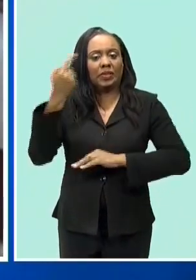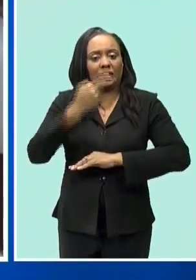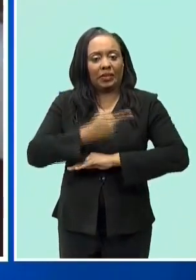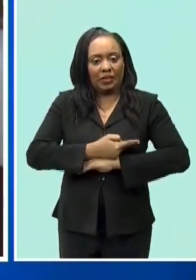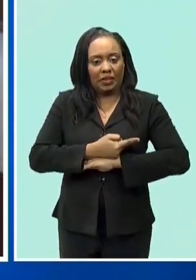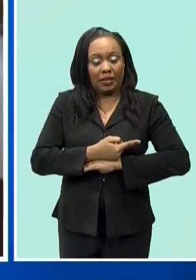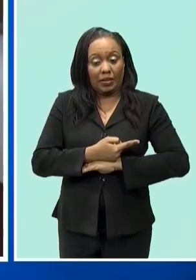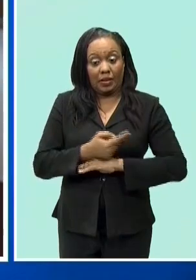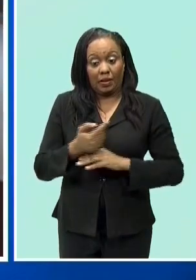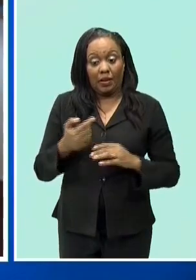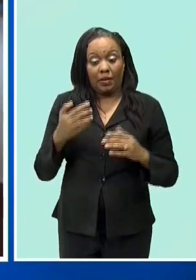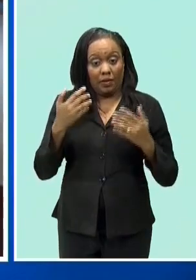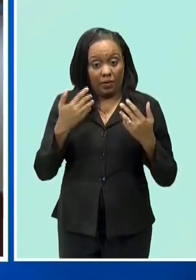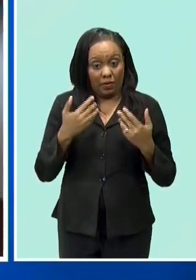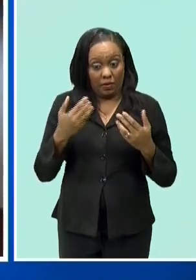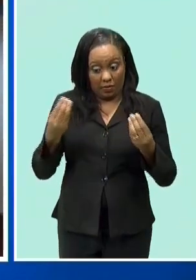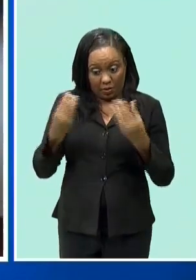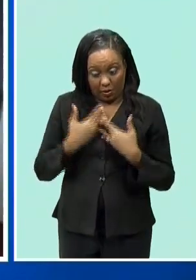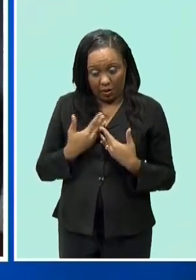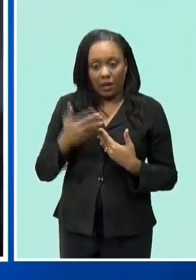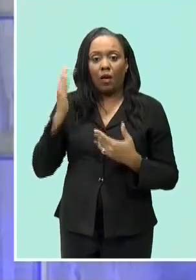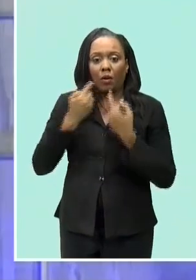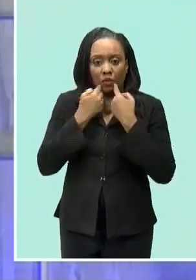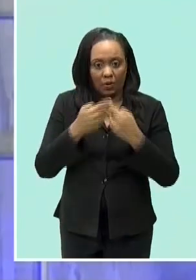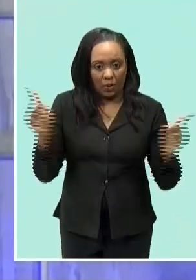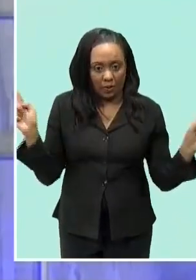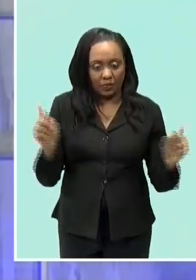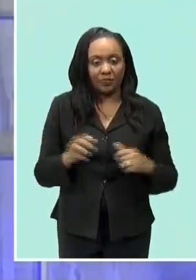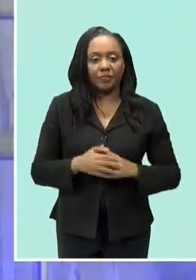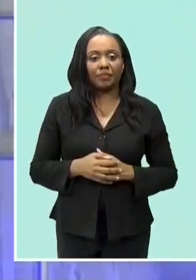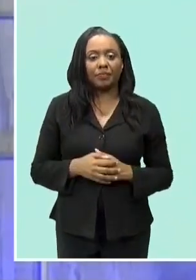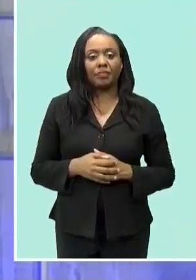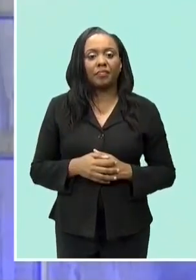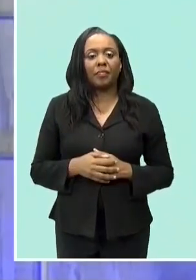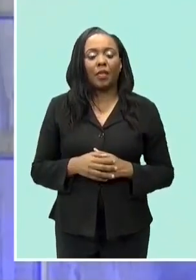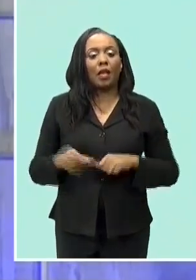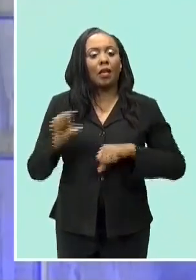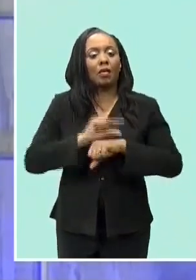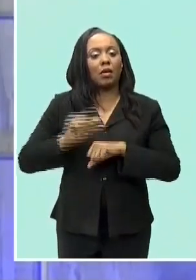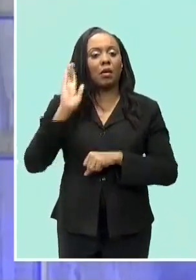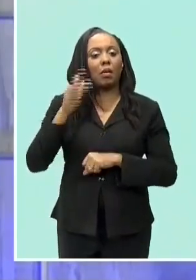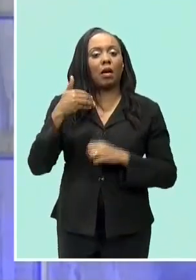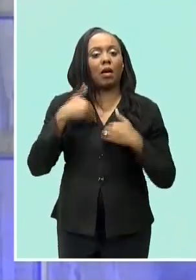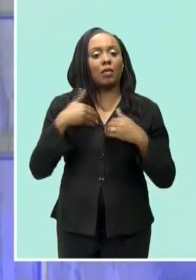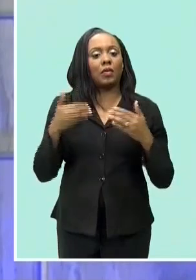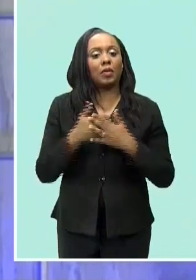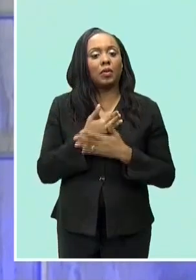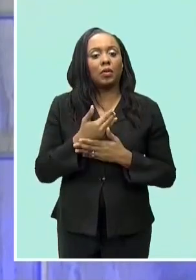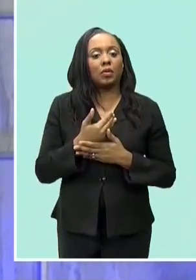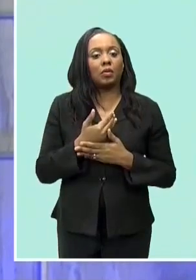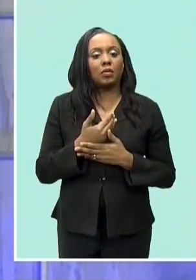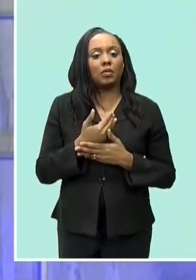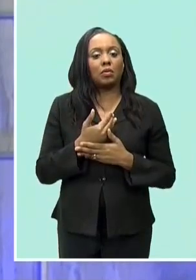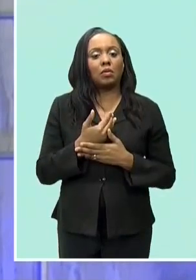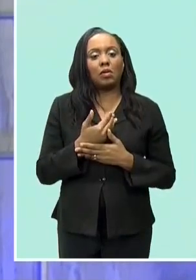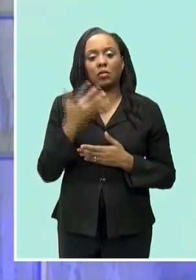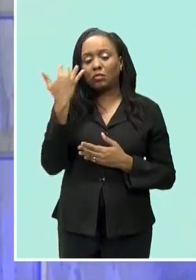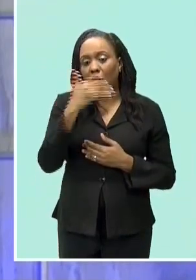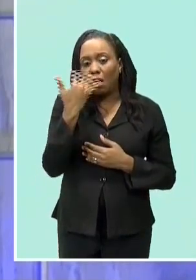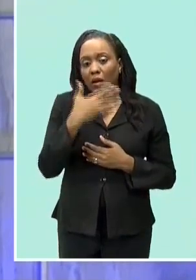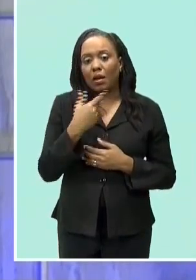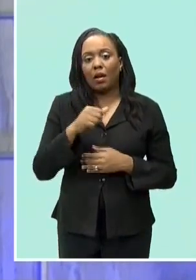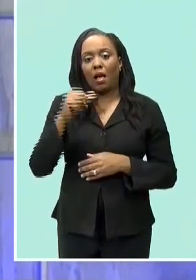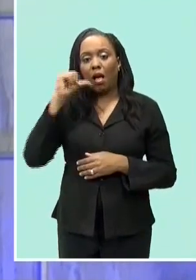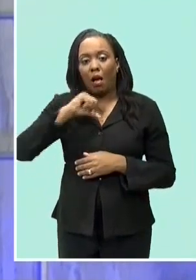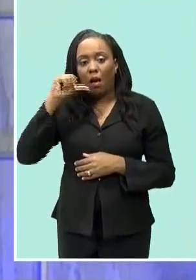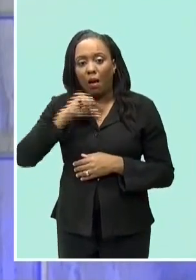after which he will issue a proclamation. Well, Grenada will be adopting a new drug and alcohol policy for primary and